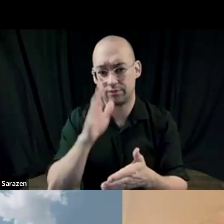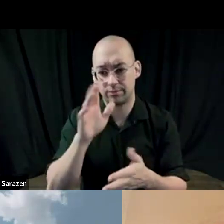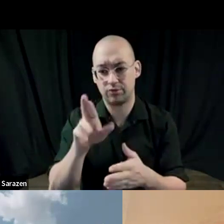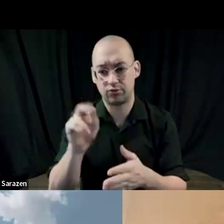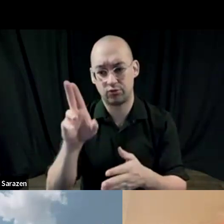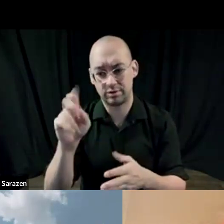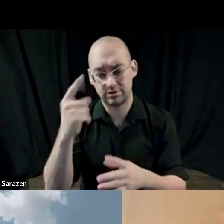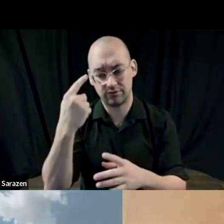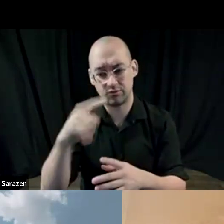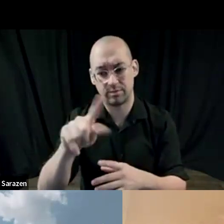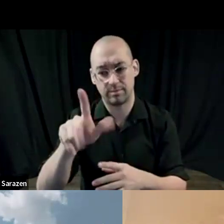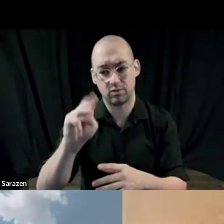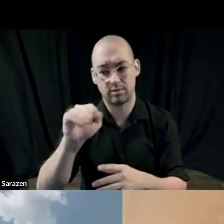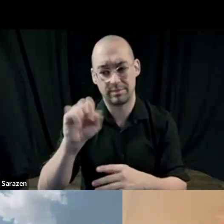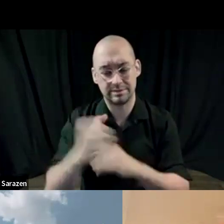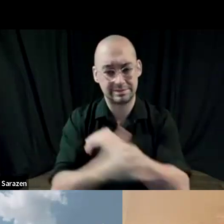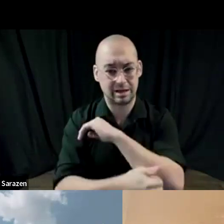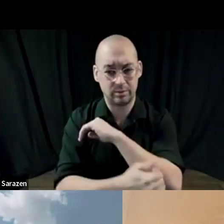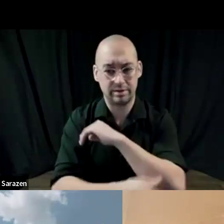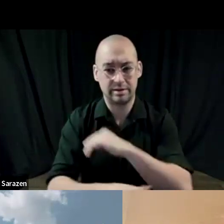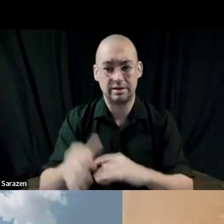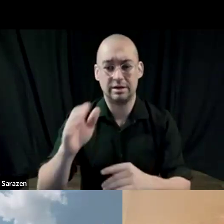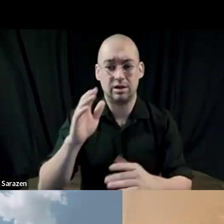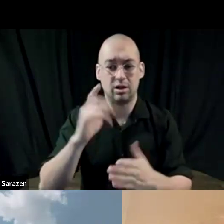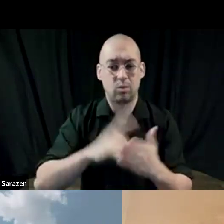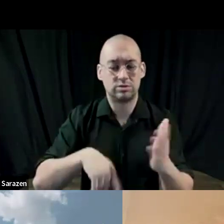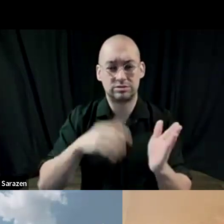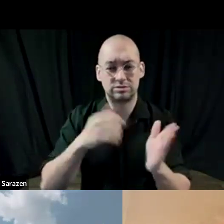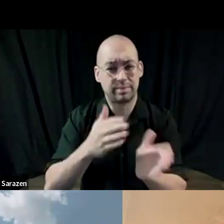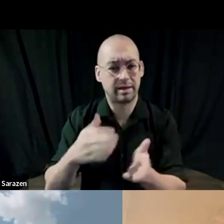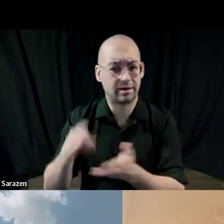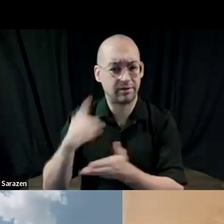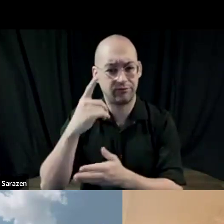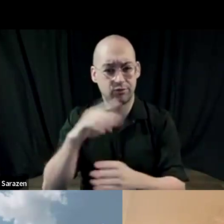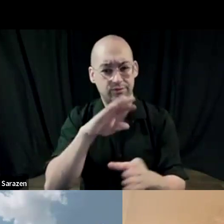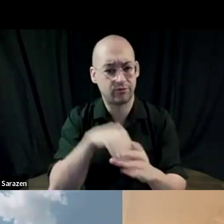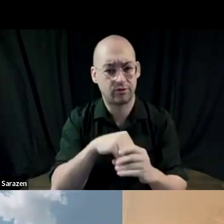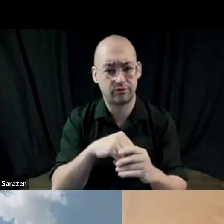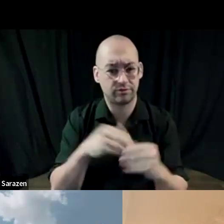County, what should our strategy be trying to get involved in this and moving forward?